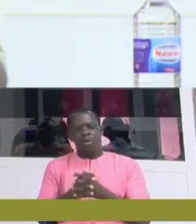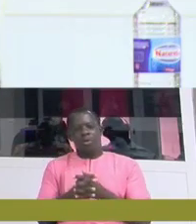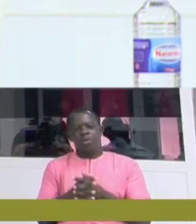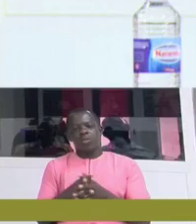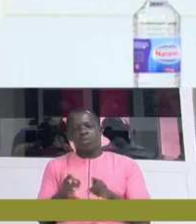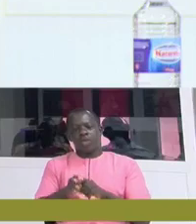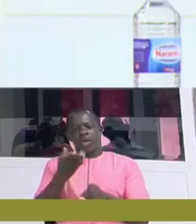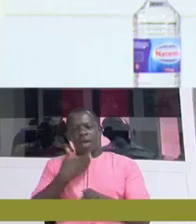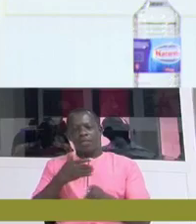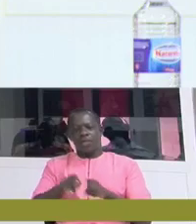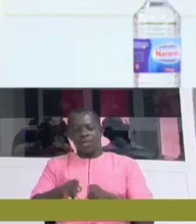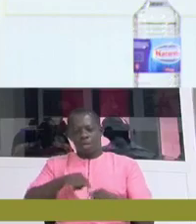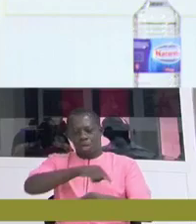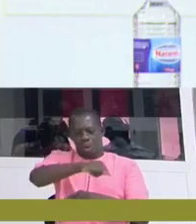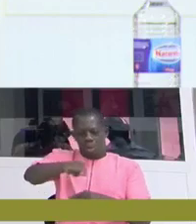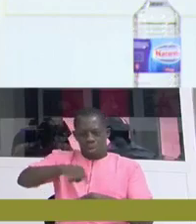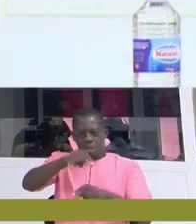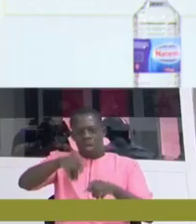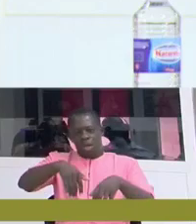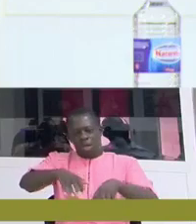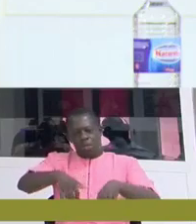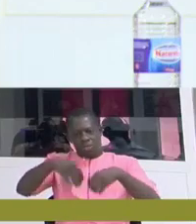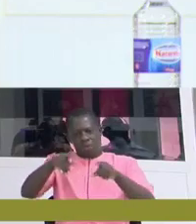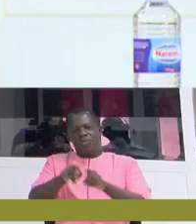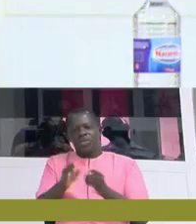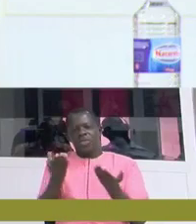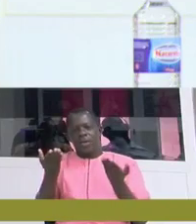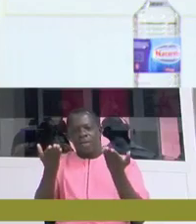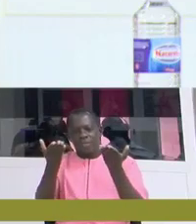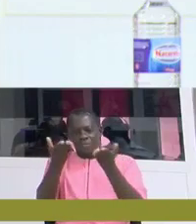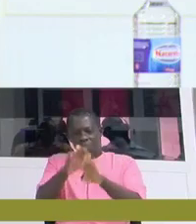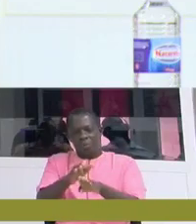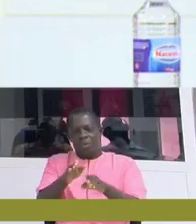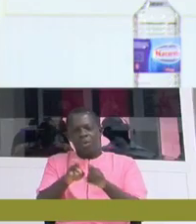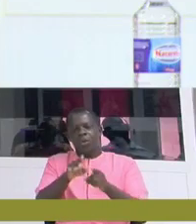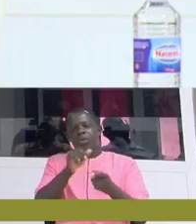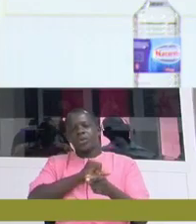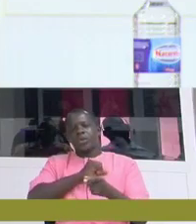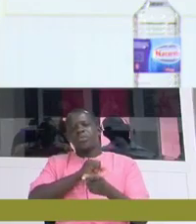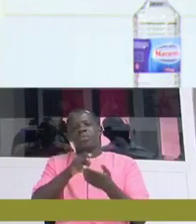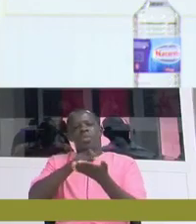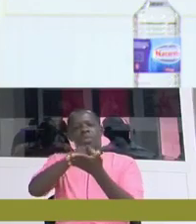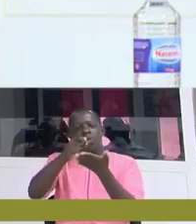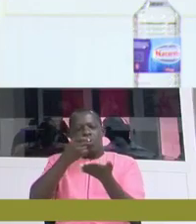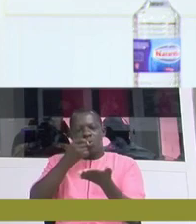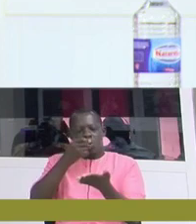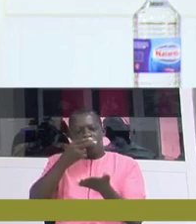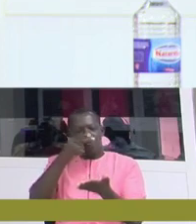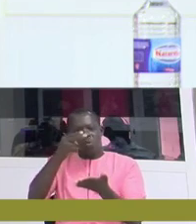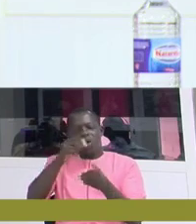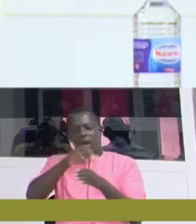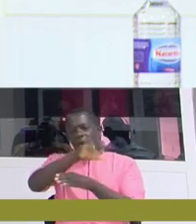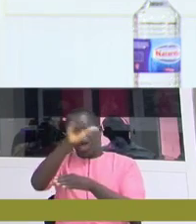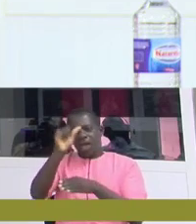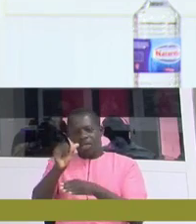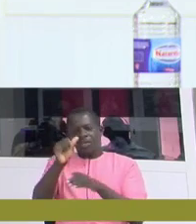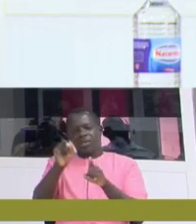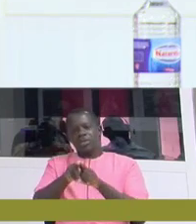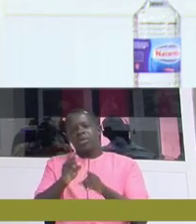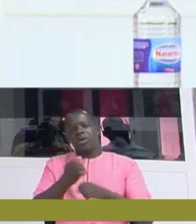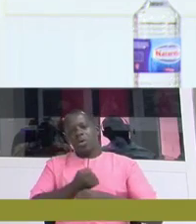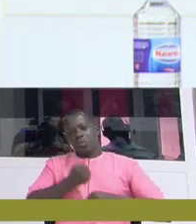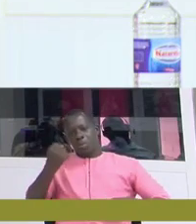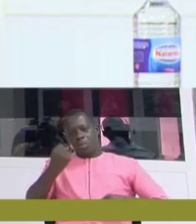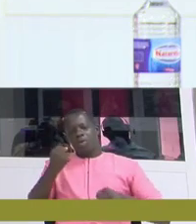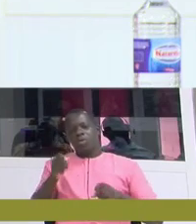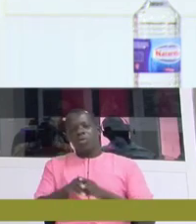call a singe. He dug a hole. I nyamo ninkido maba walato. He hid his cannabis and his gun. Ko kabira fintana sata okono. He said when he came